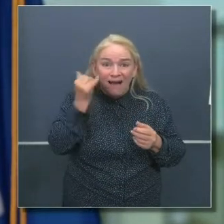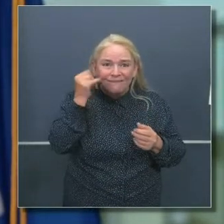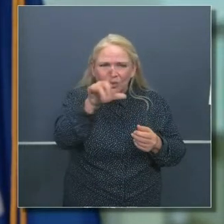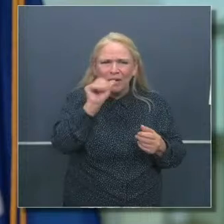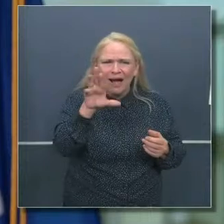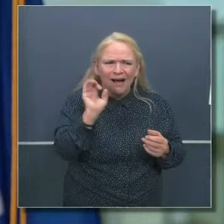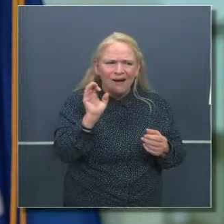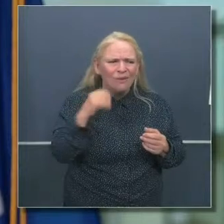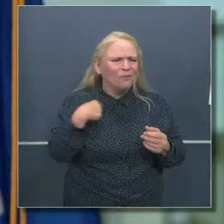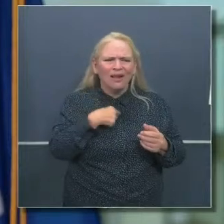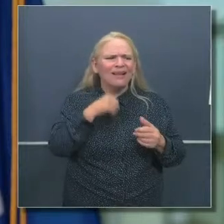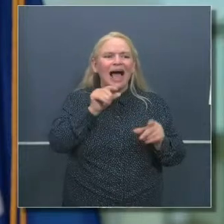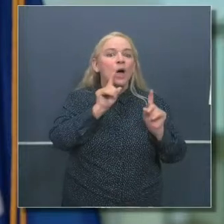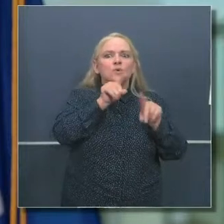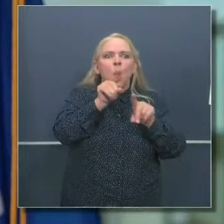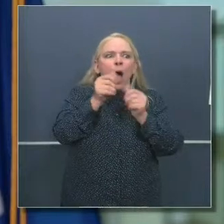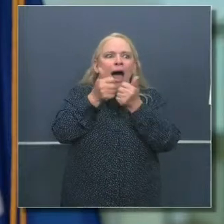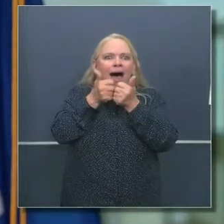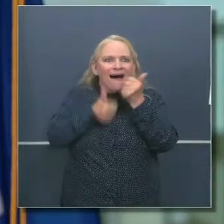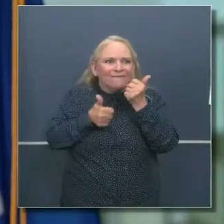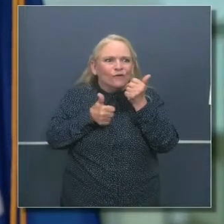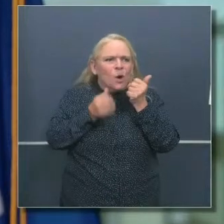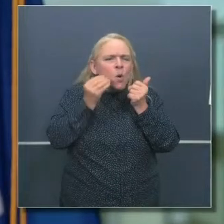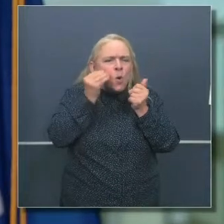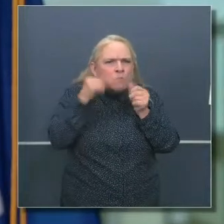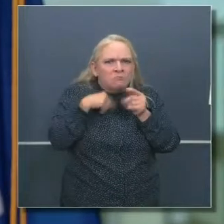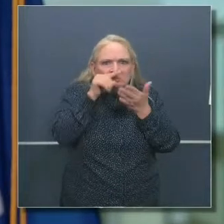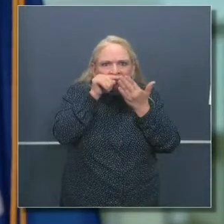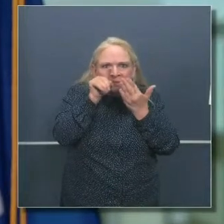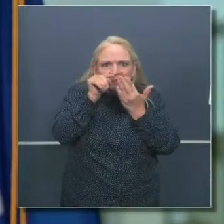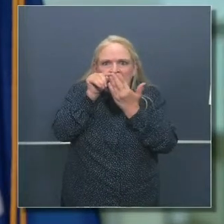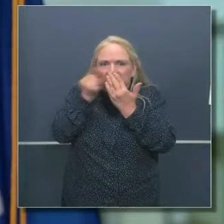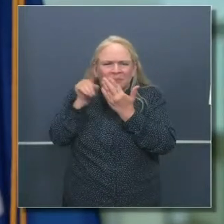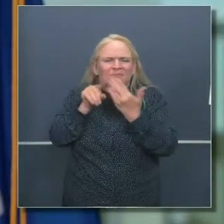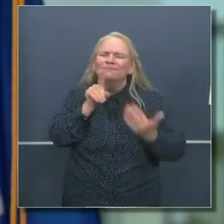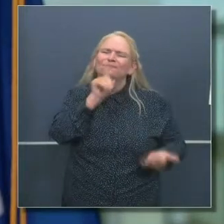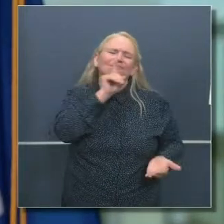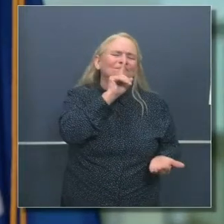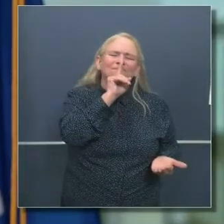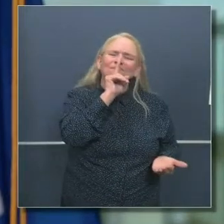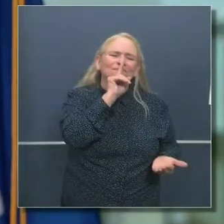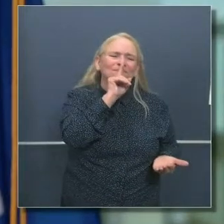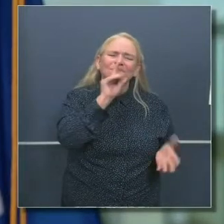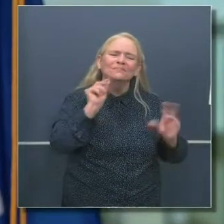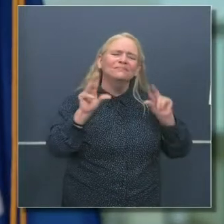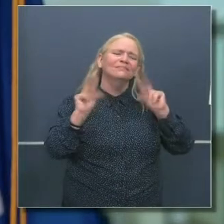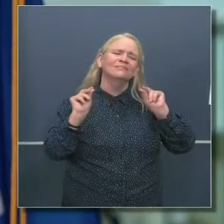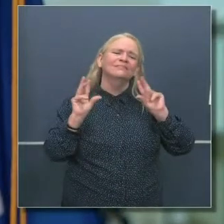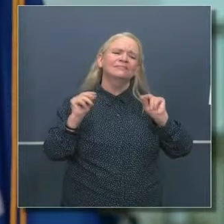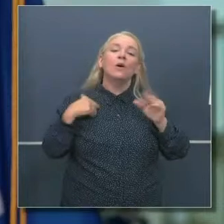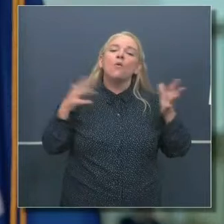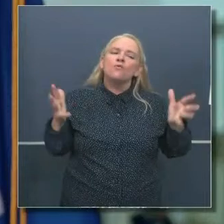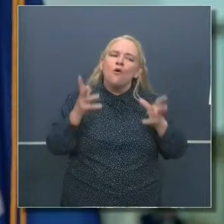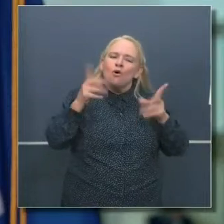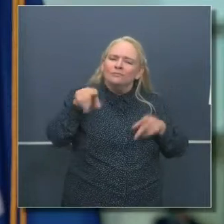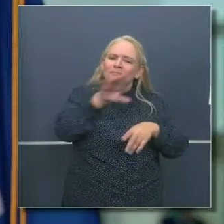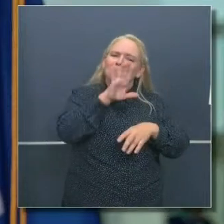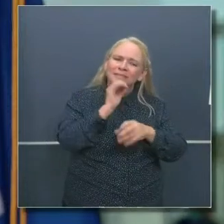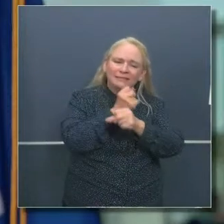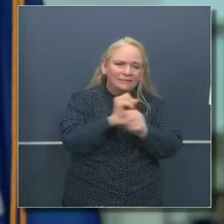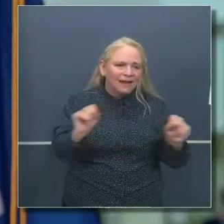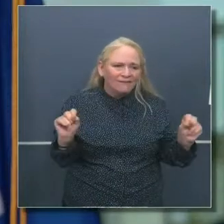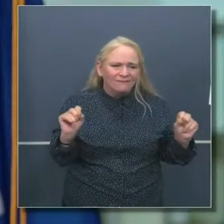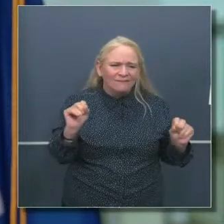everybody's backyard and enforcing, you know that, and they know that. We're just encouraging people to be safe, to be thoughtful